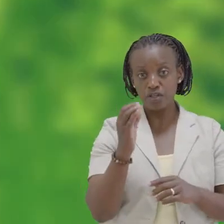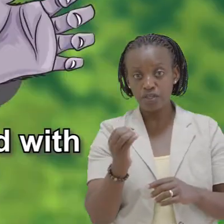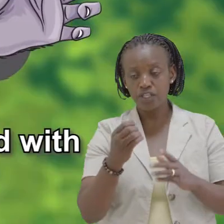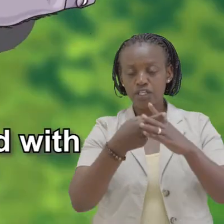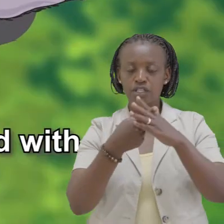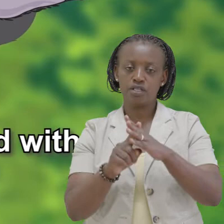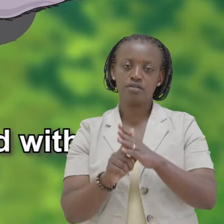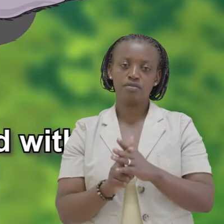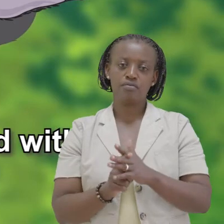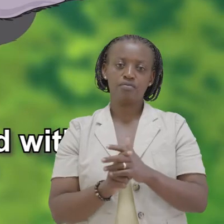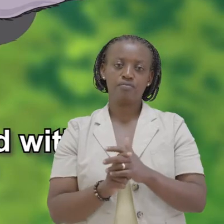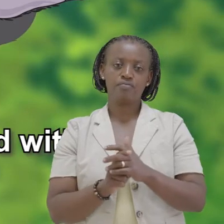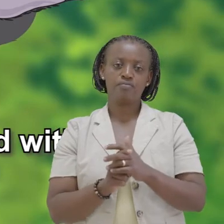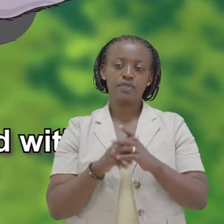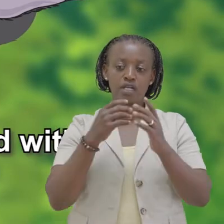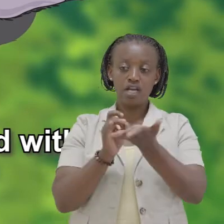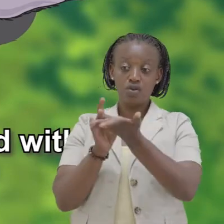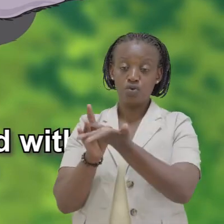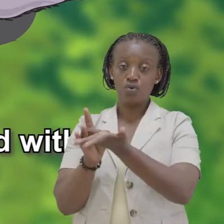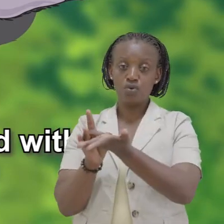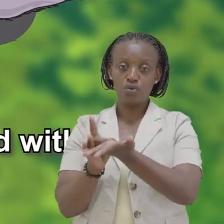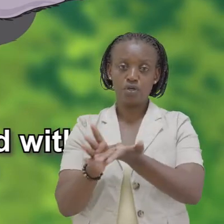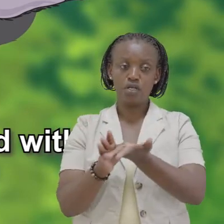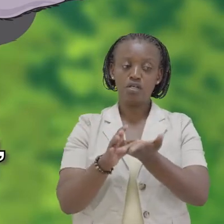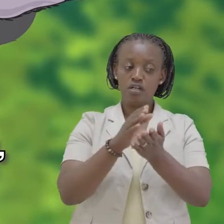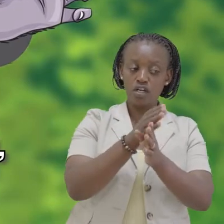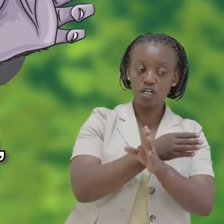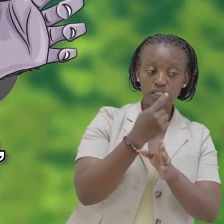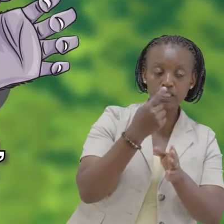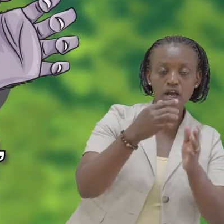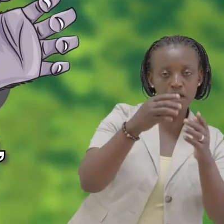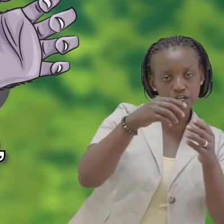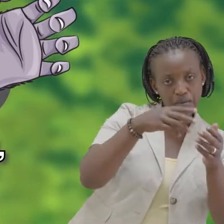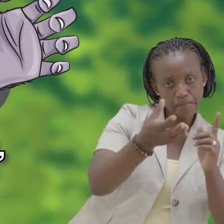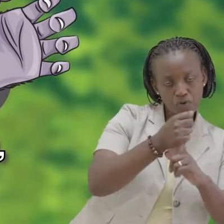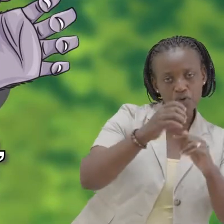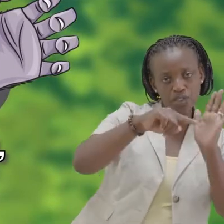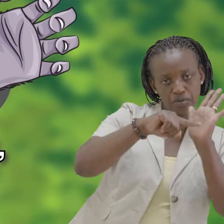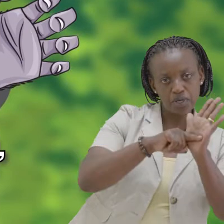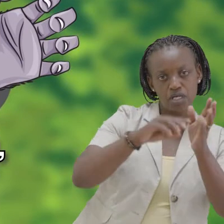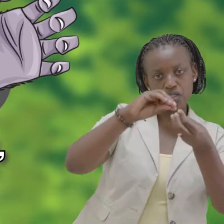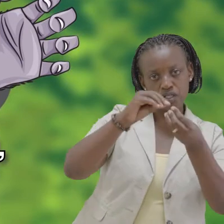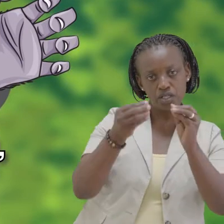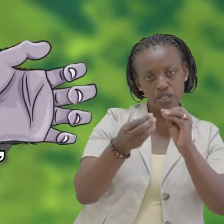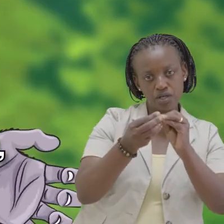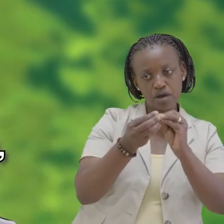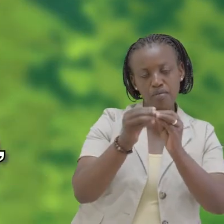hit, you will take the 30 bamboo sticks you started with and take away, or as we